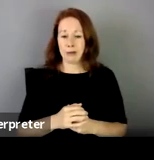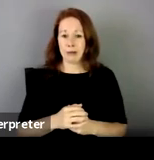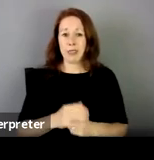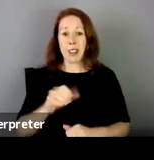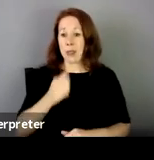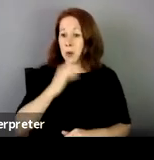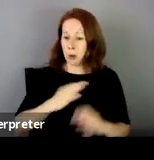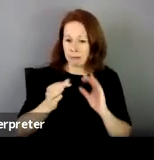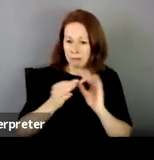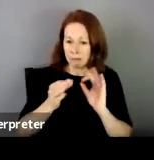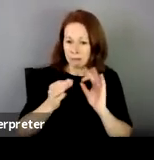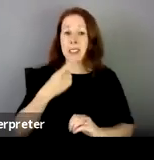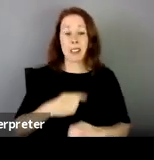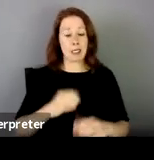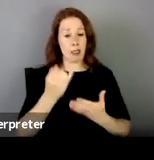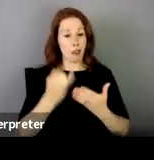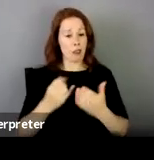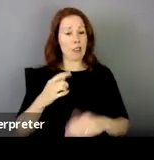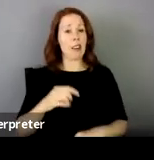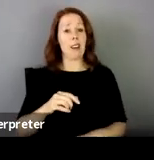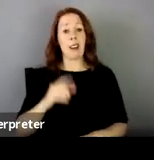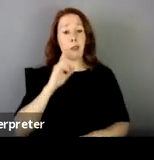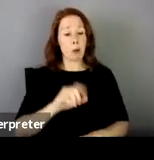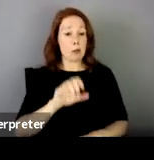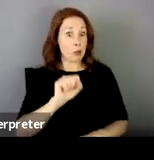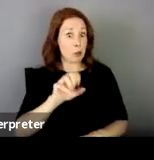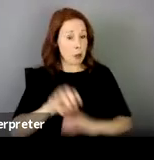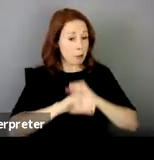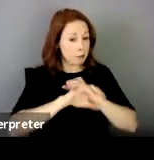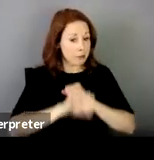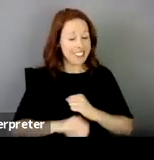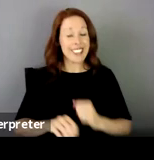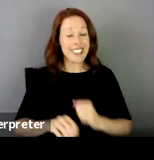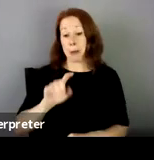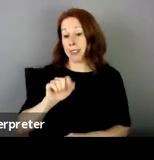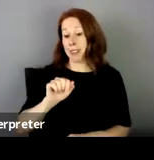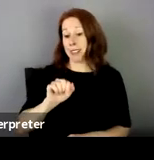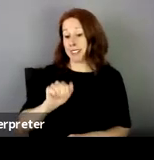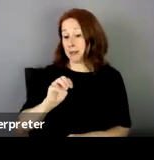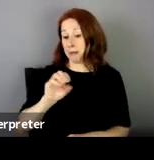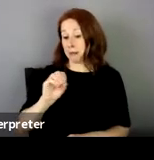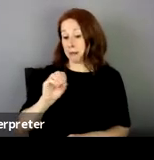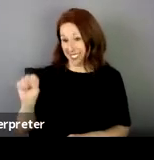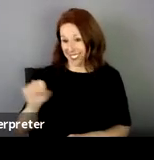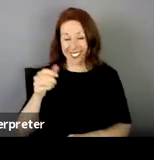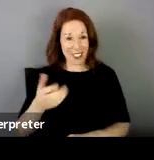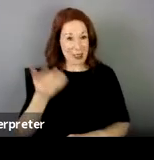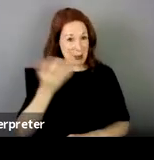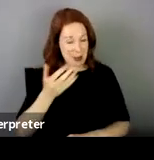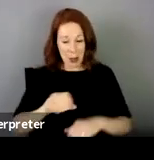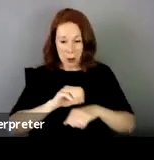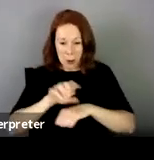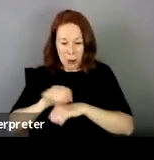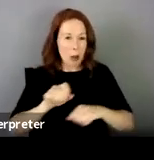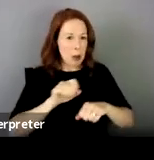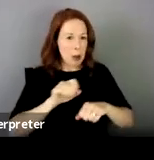I wonder if those social media posts were Tara Moss's doing. Tara Moss has been an influencer posting